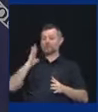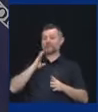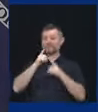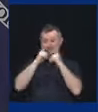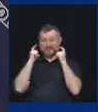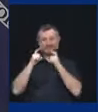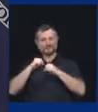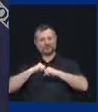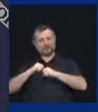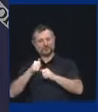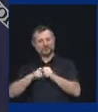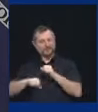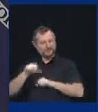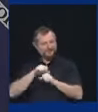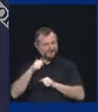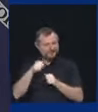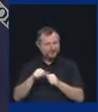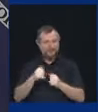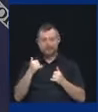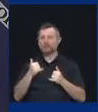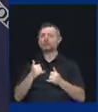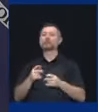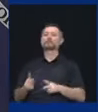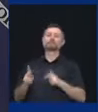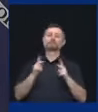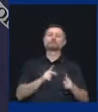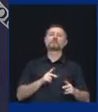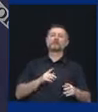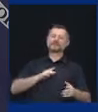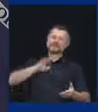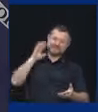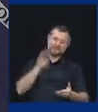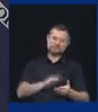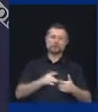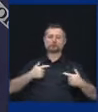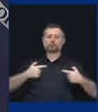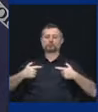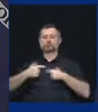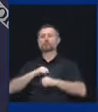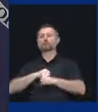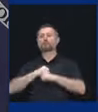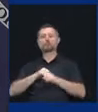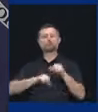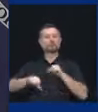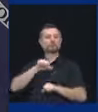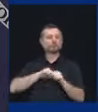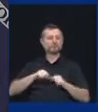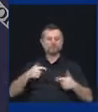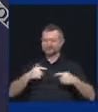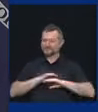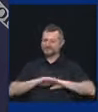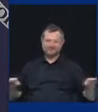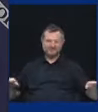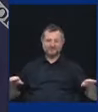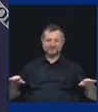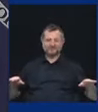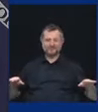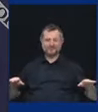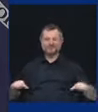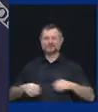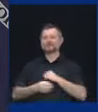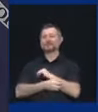another, we're now going to fight gun violence to protect one another. It has to be that level of